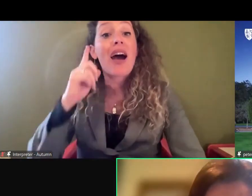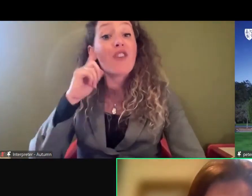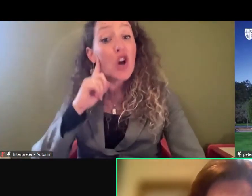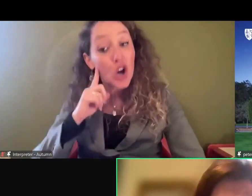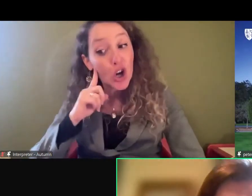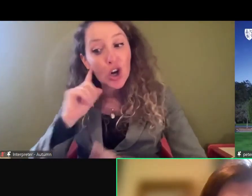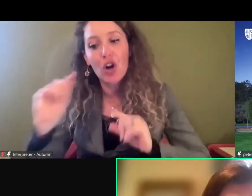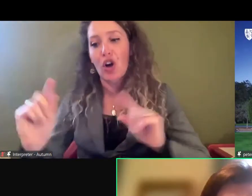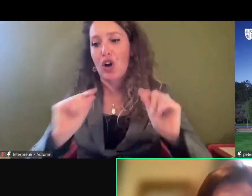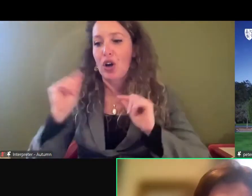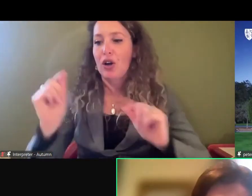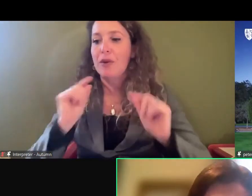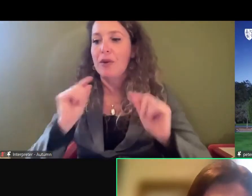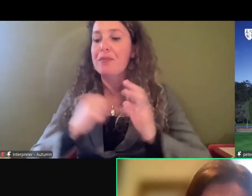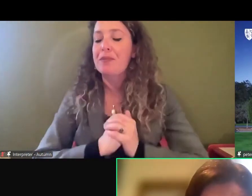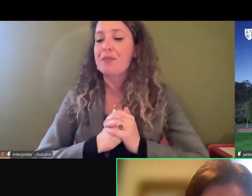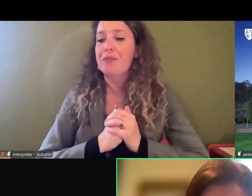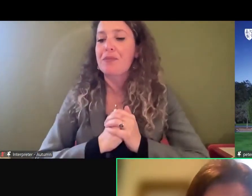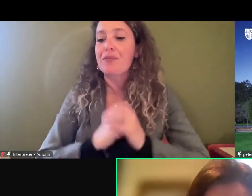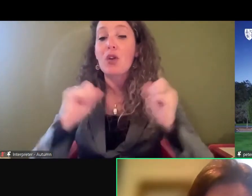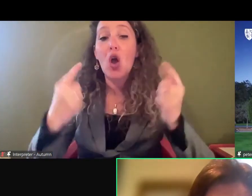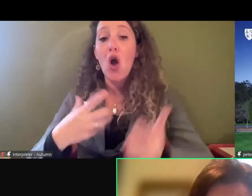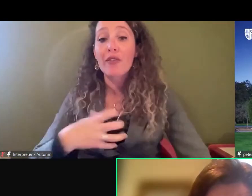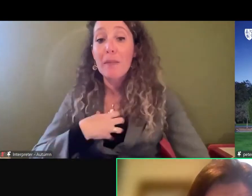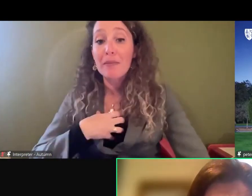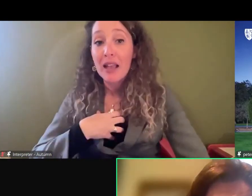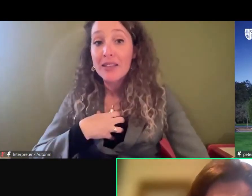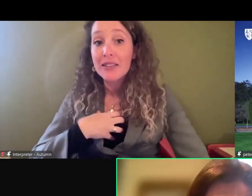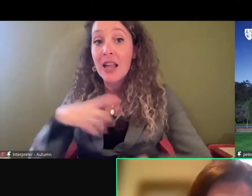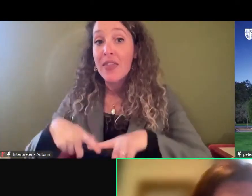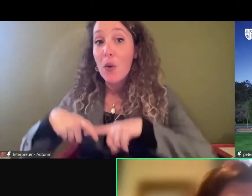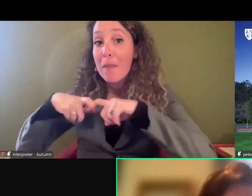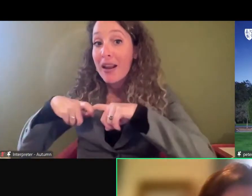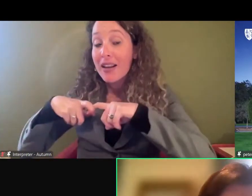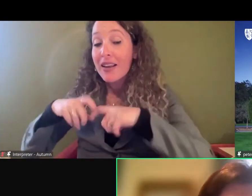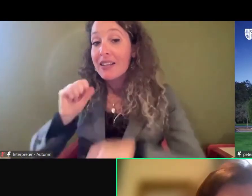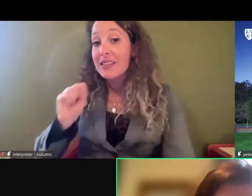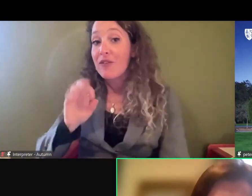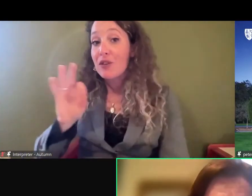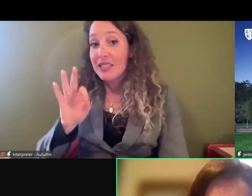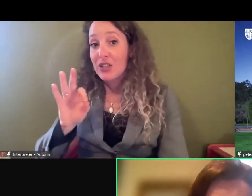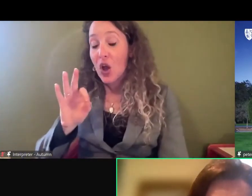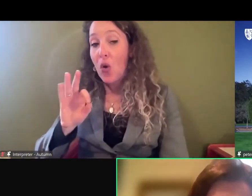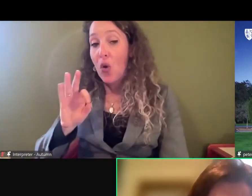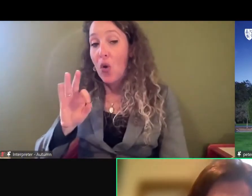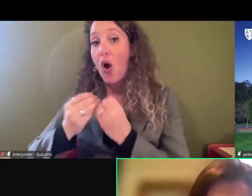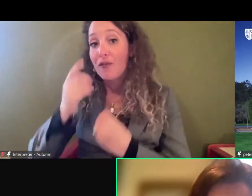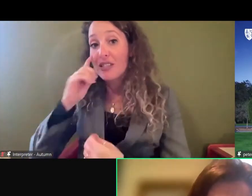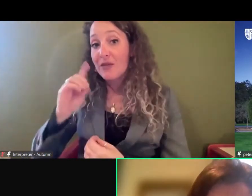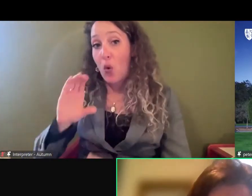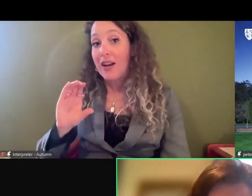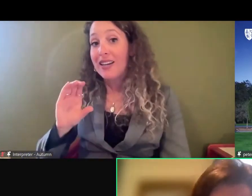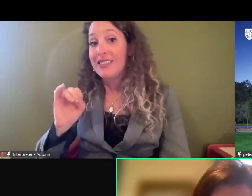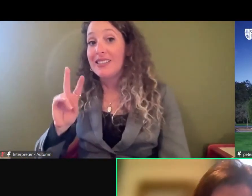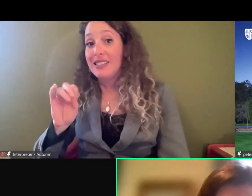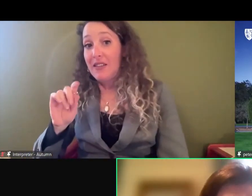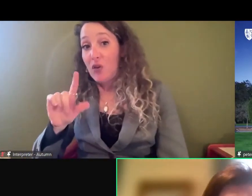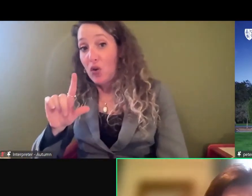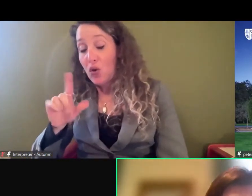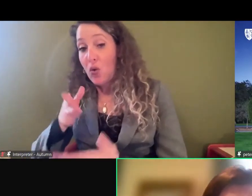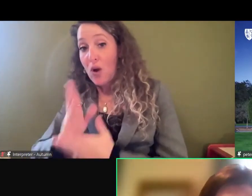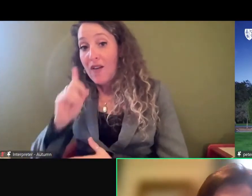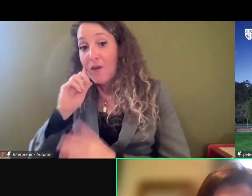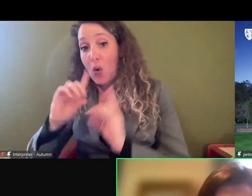of the complaints that were pending in the San Francisco Office of Civil Rights for the Department of